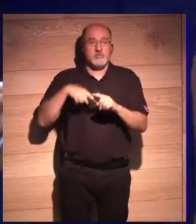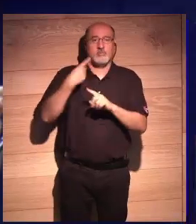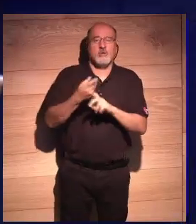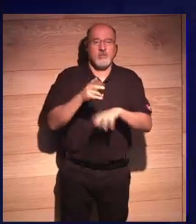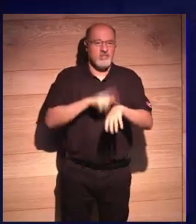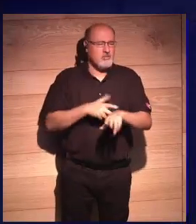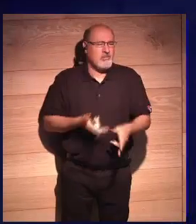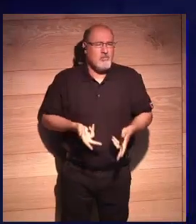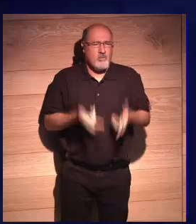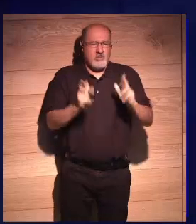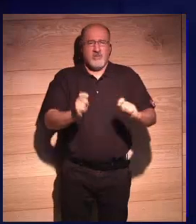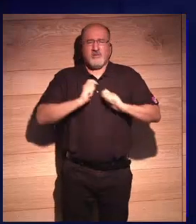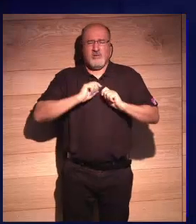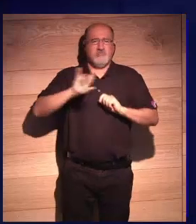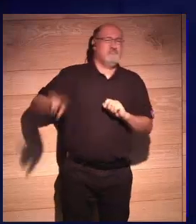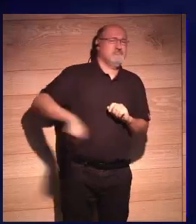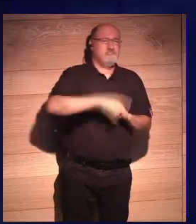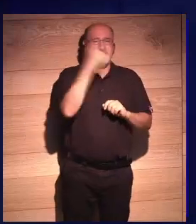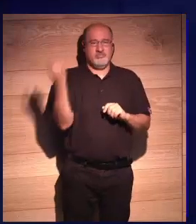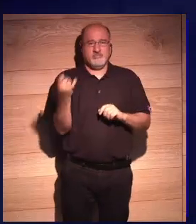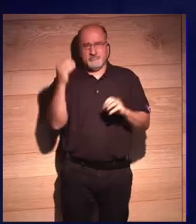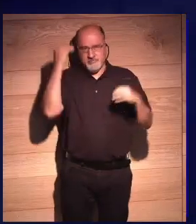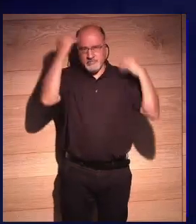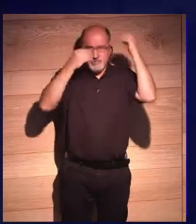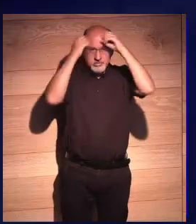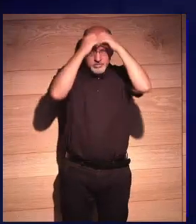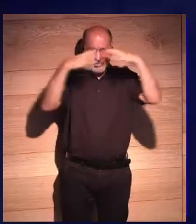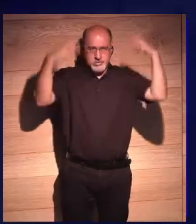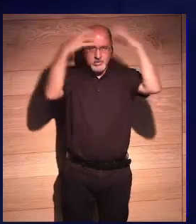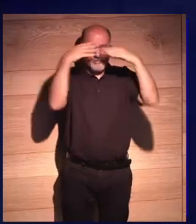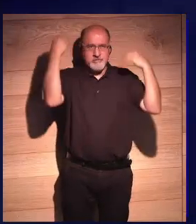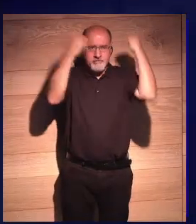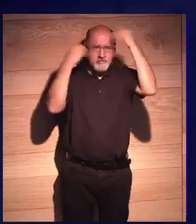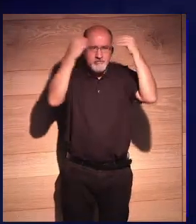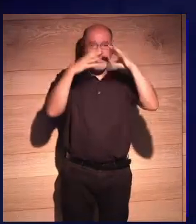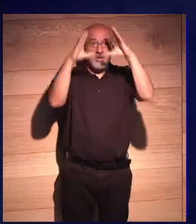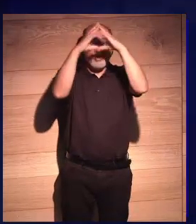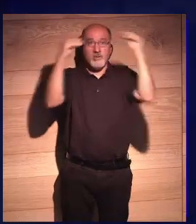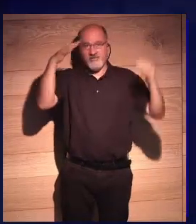the result of having more free time for the human being that will let us